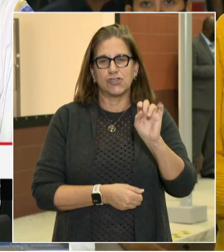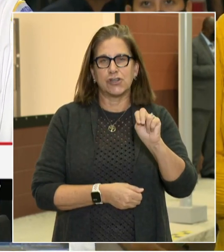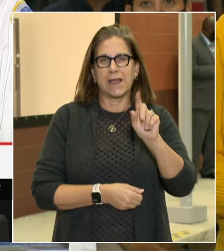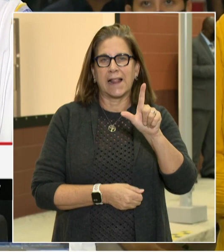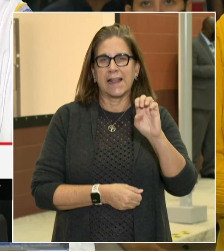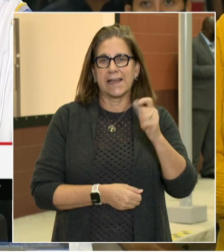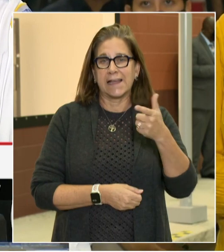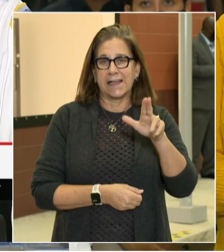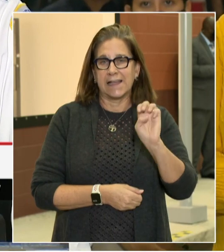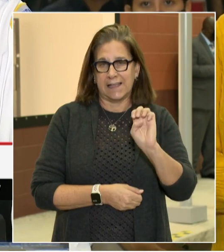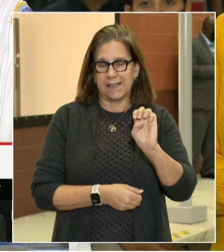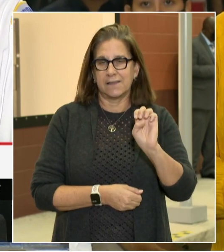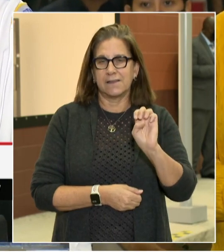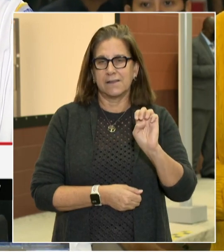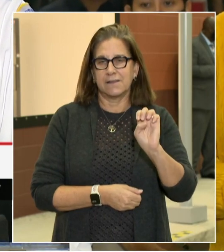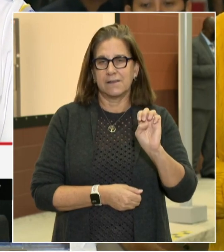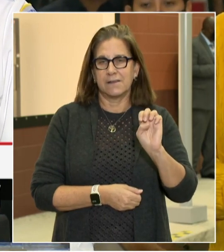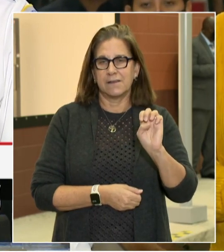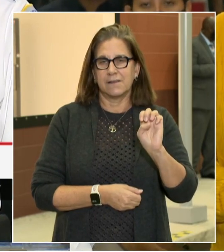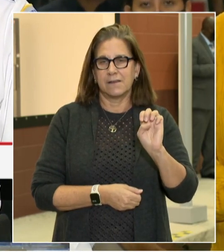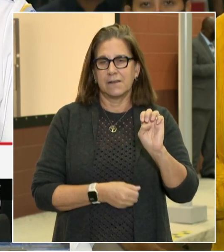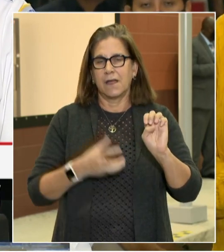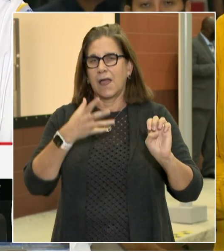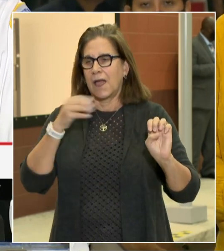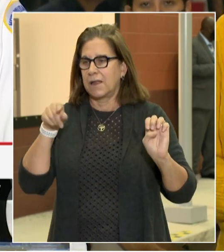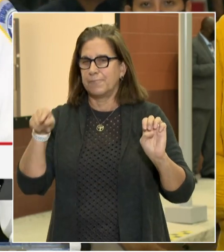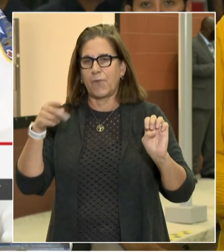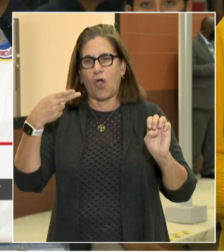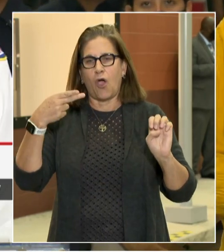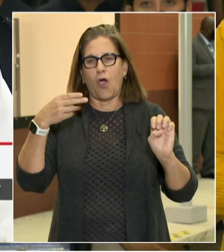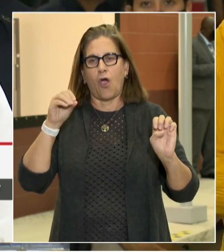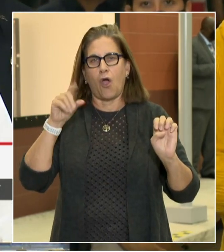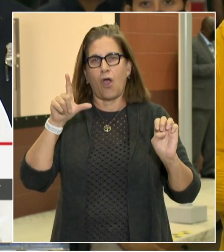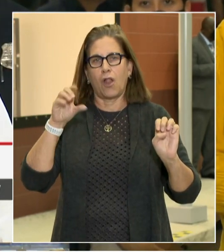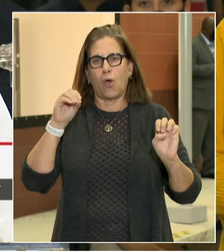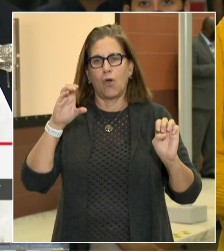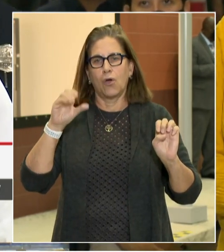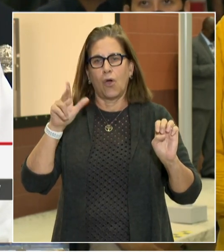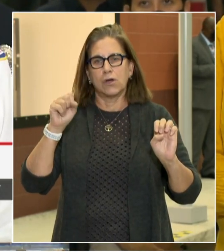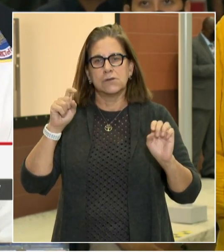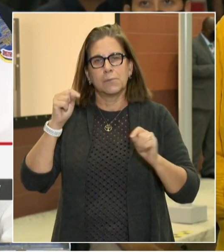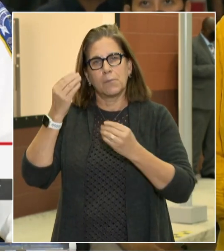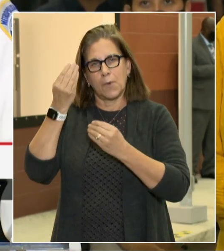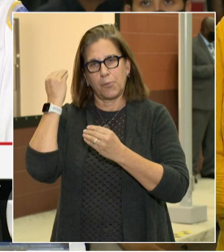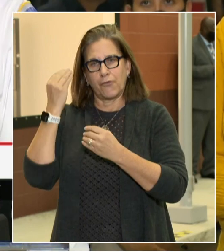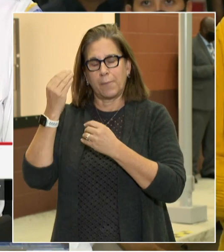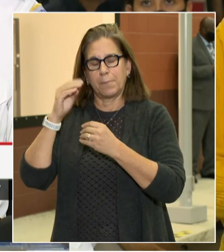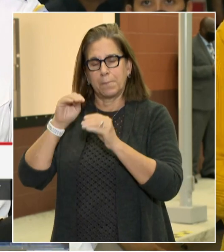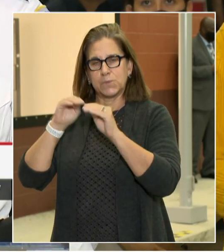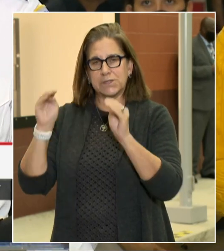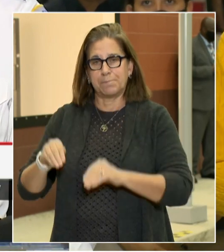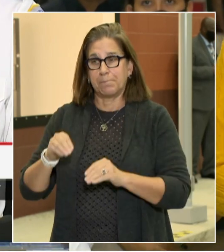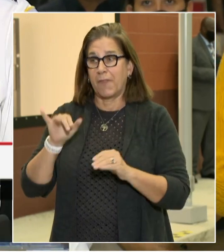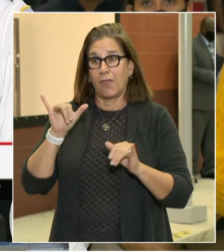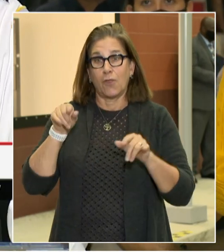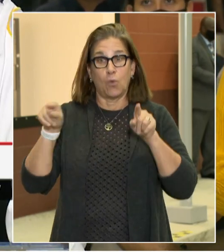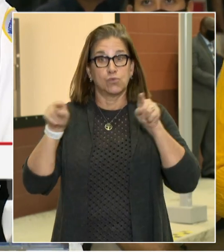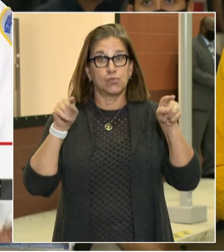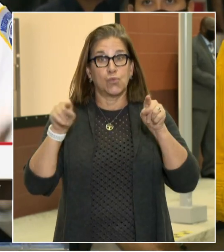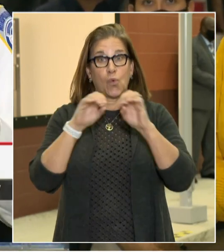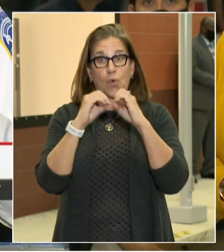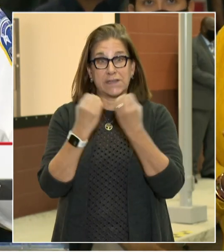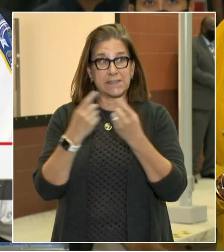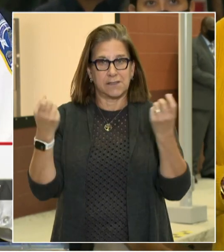for 20-plus years with all new officers. ABLE is unique and provides members with the